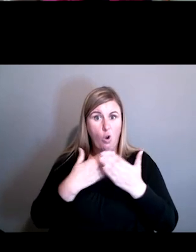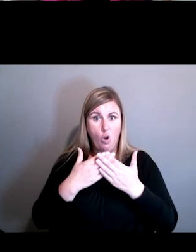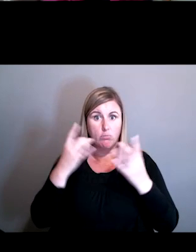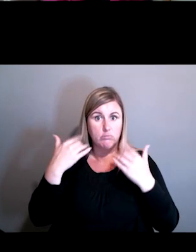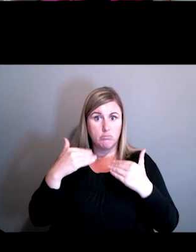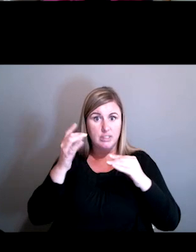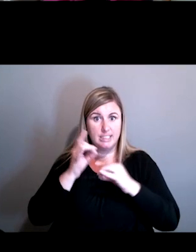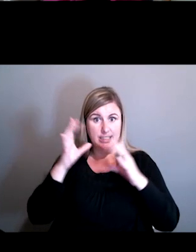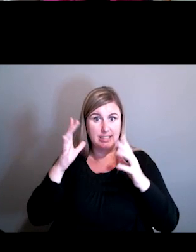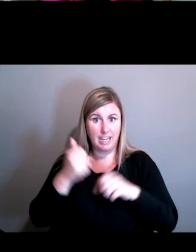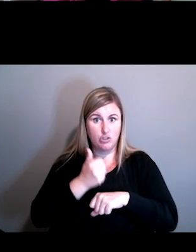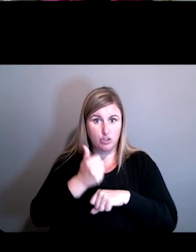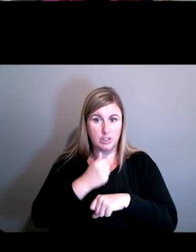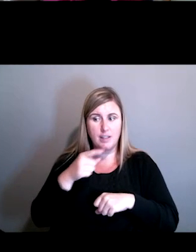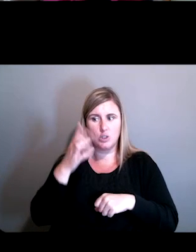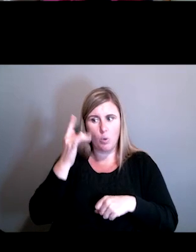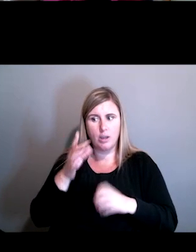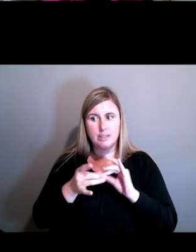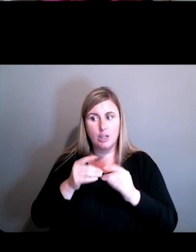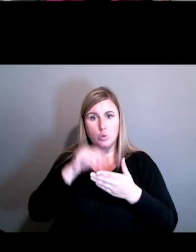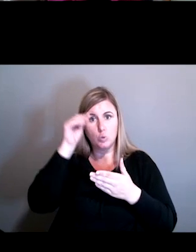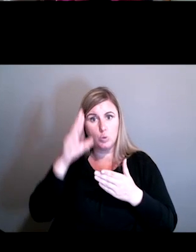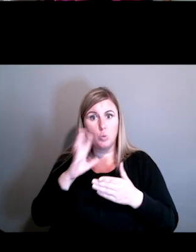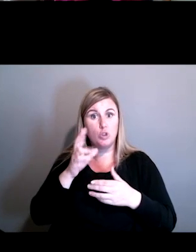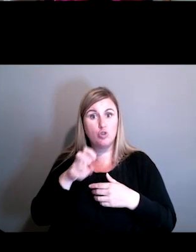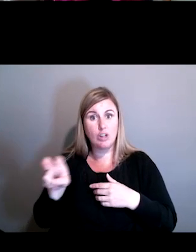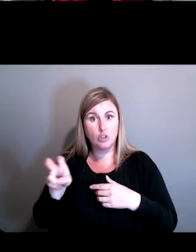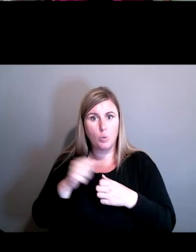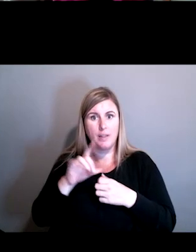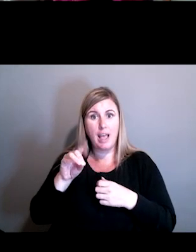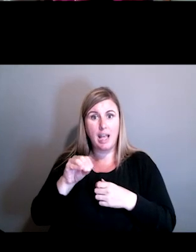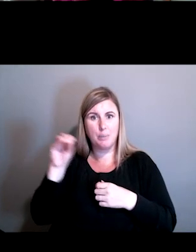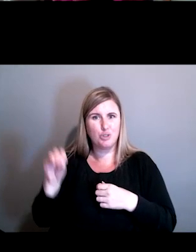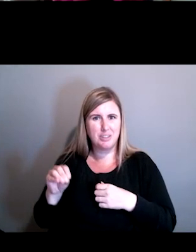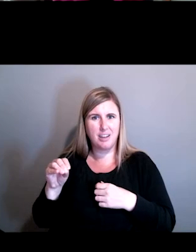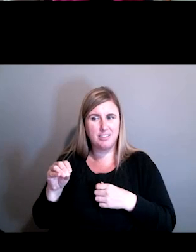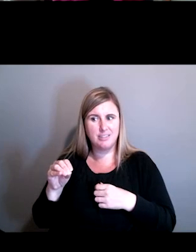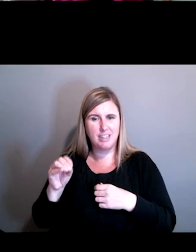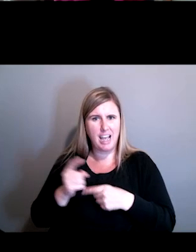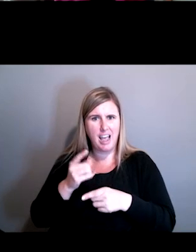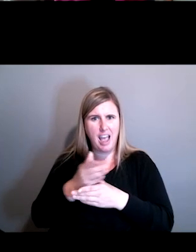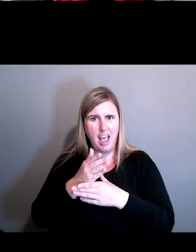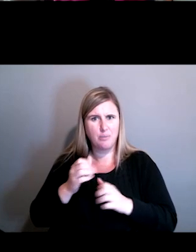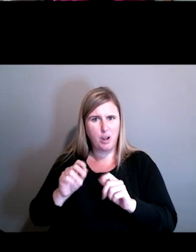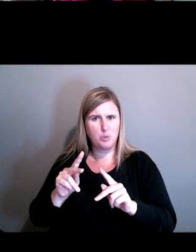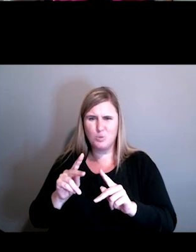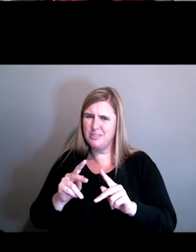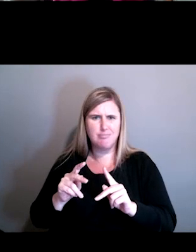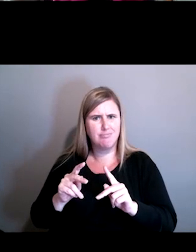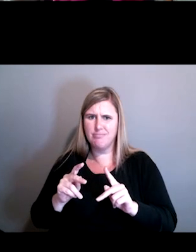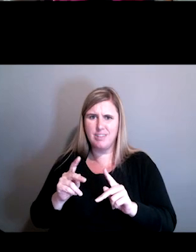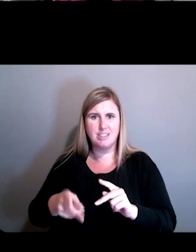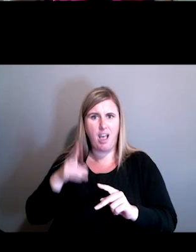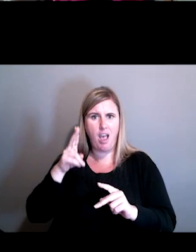would transition with 80% and 80% of opportunities is highly unethical and extremely dangerous.